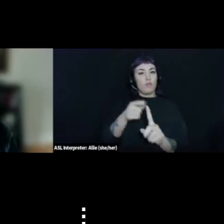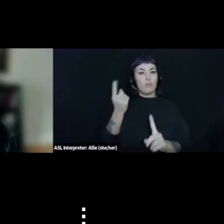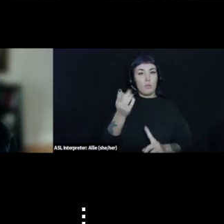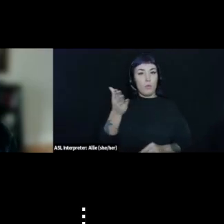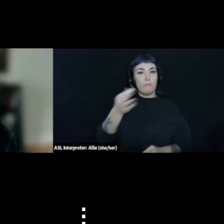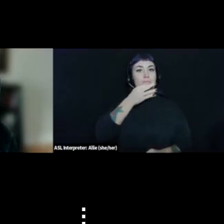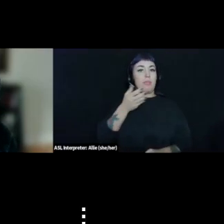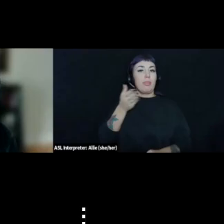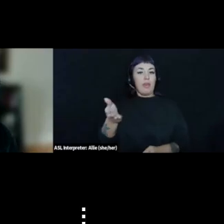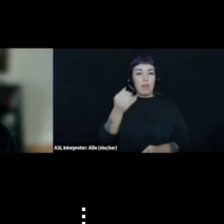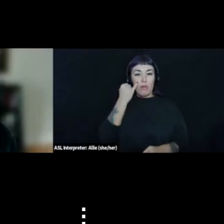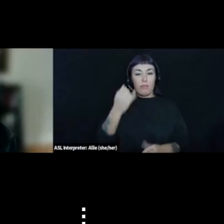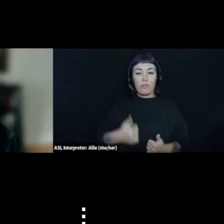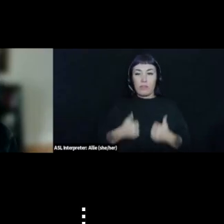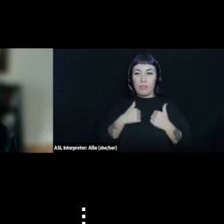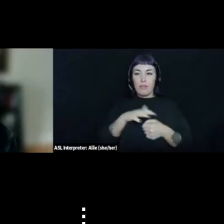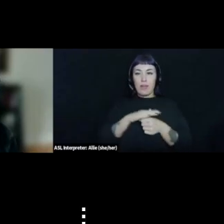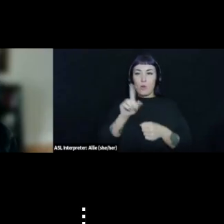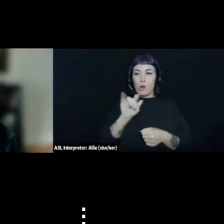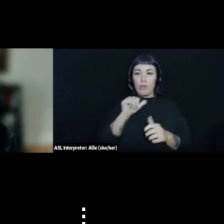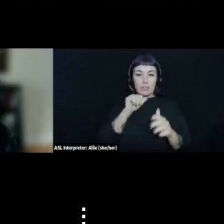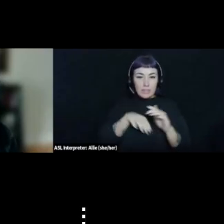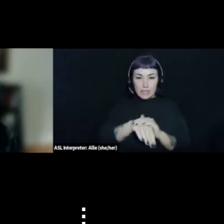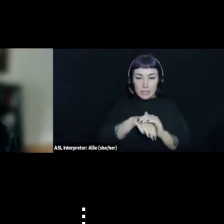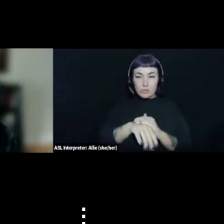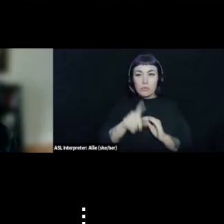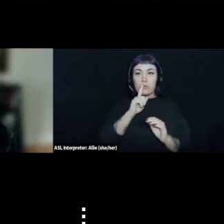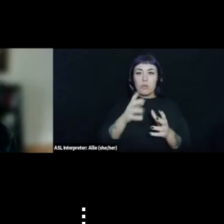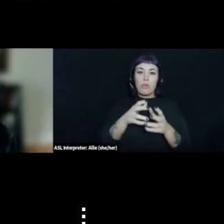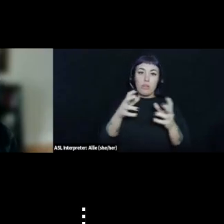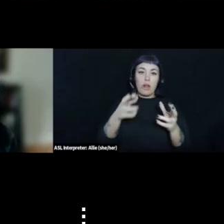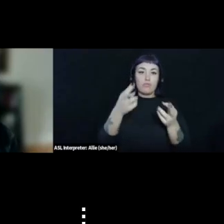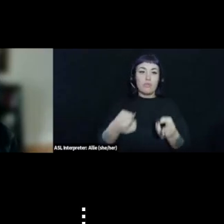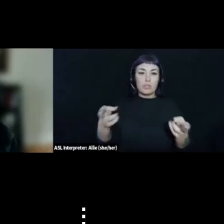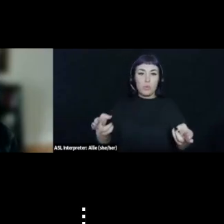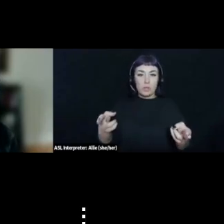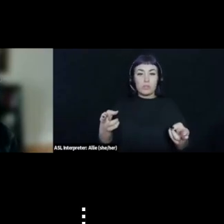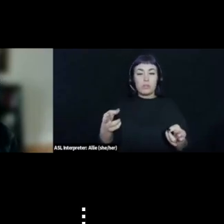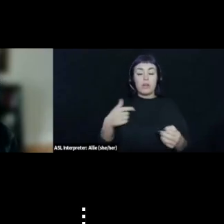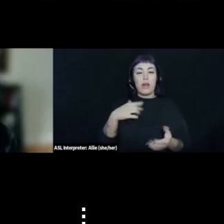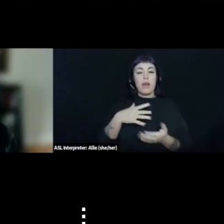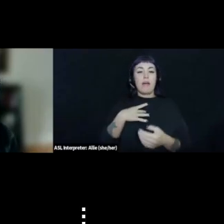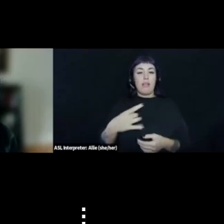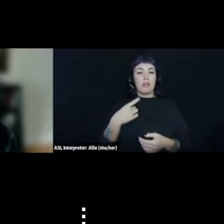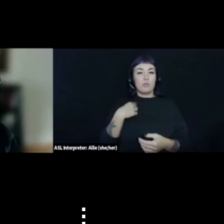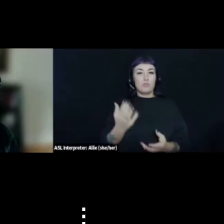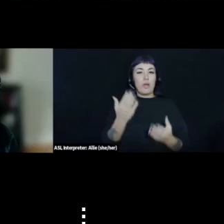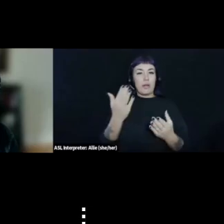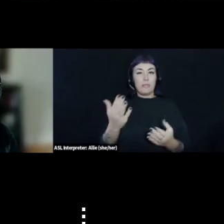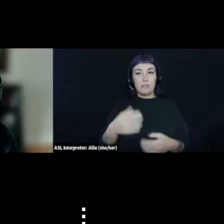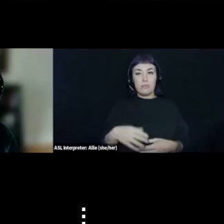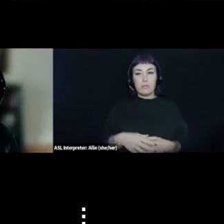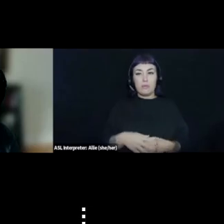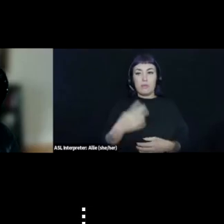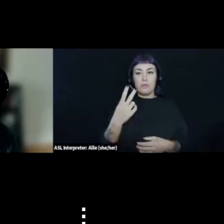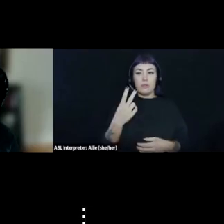there. If you live in an area where that's not accessible, there are a lot of resources. I like to recommend 2